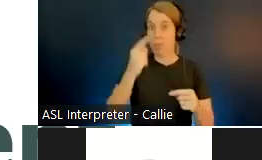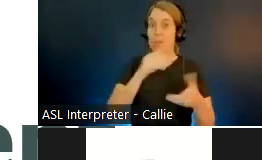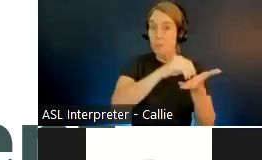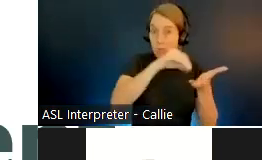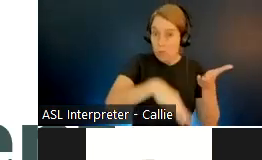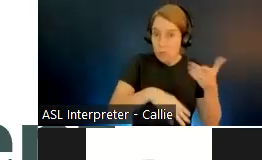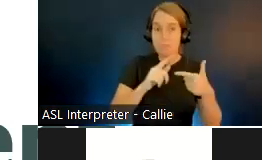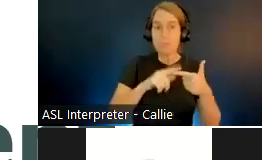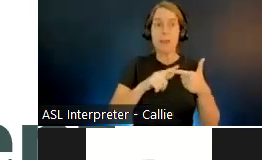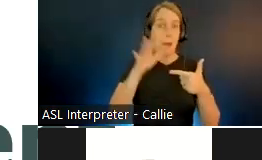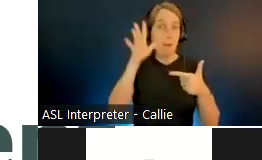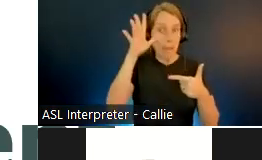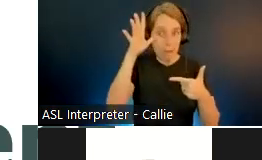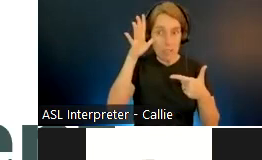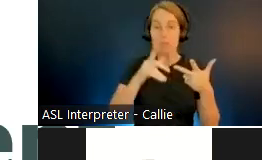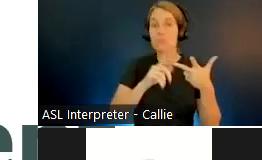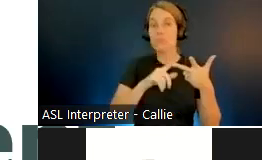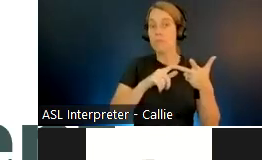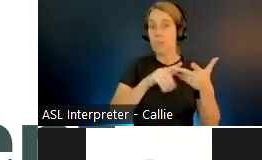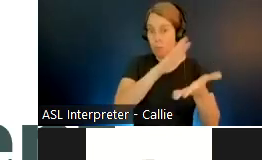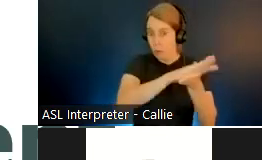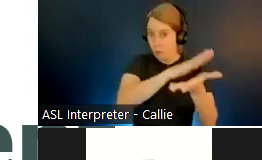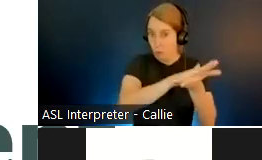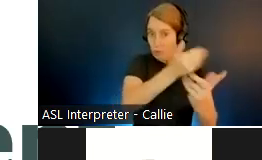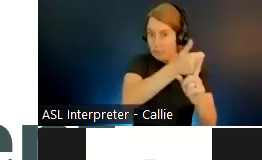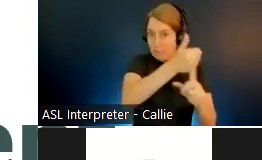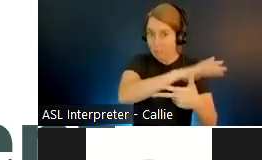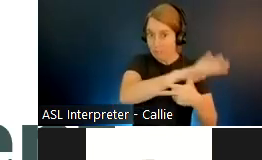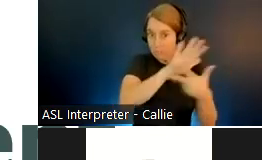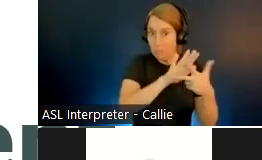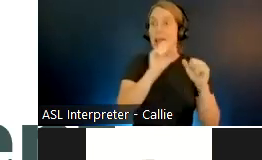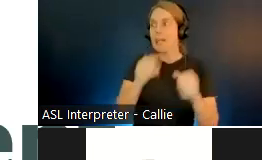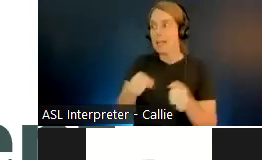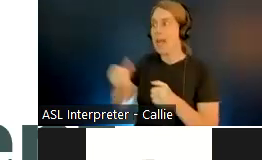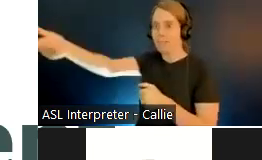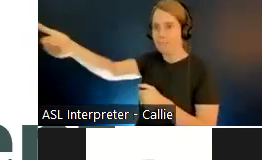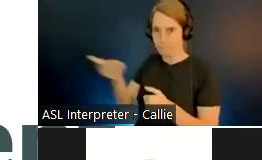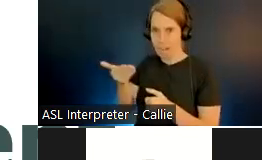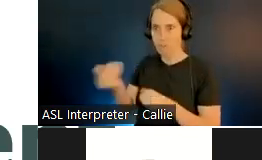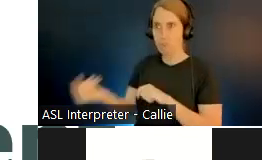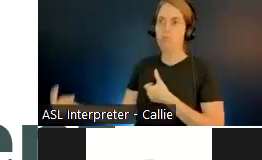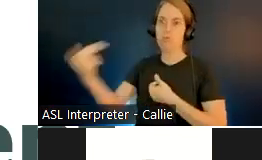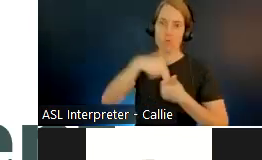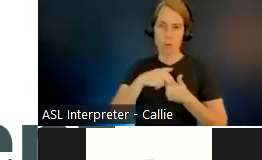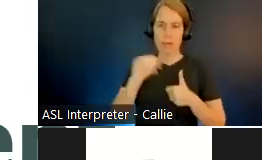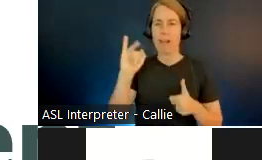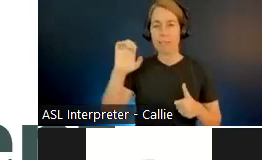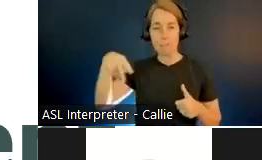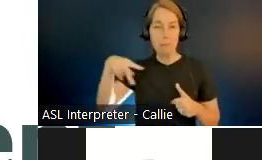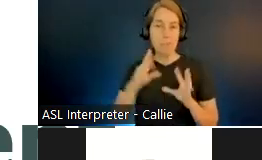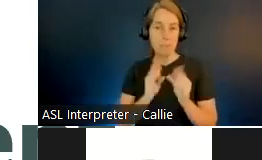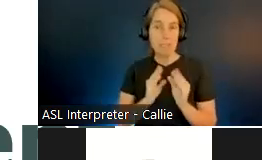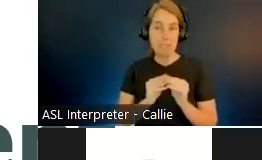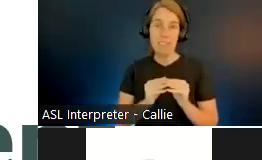to the IEP meetings. It can be real important to have somebody come to talk about what